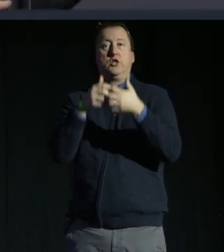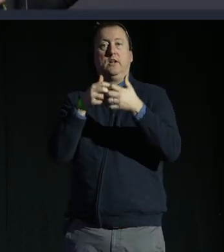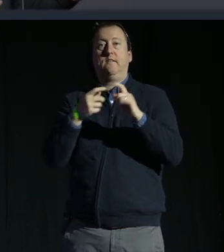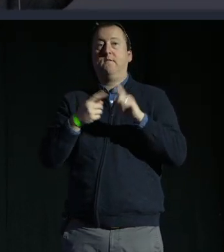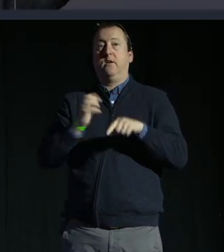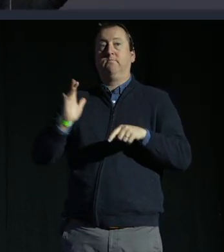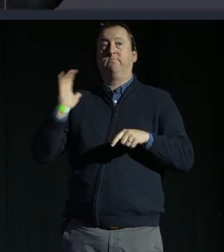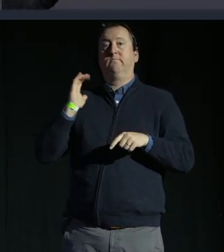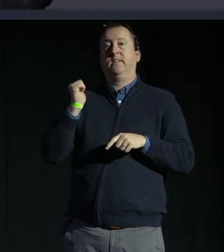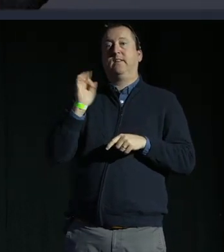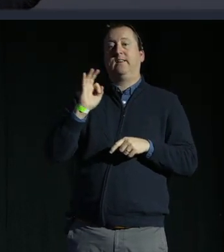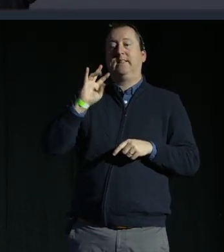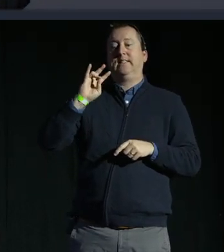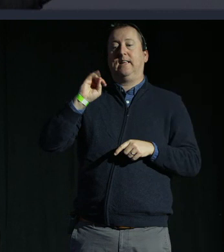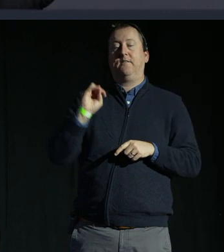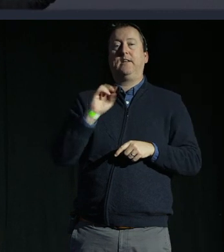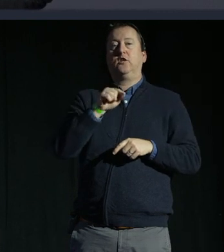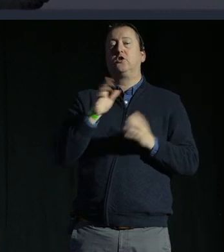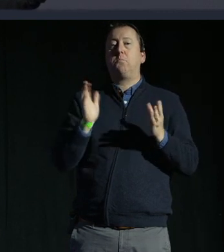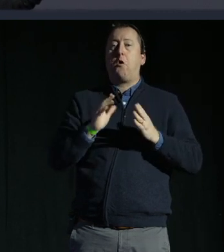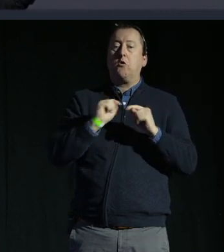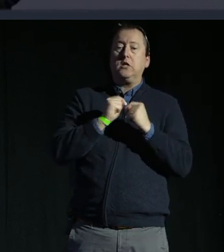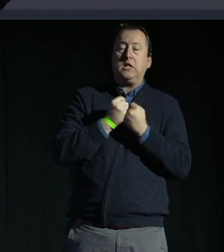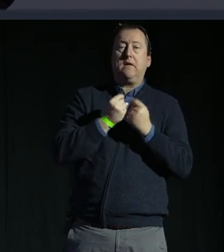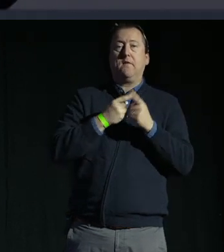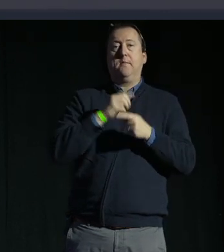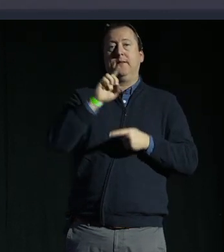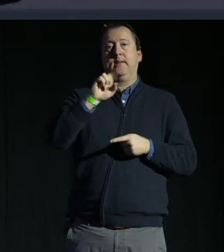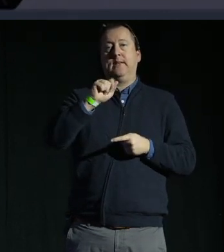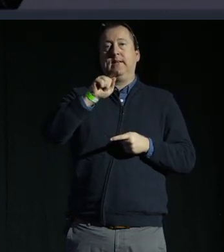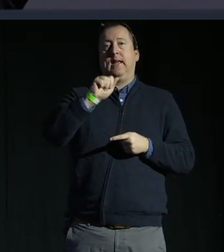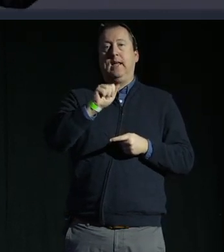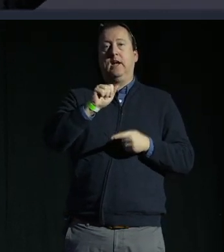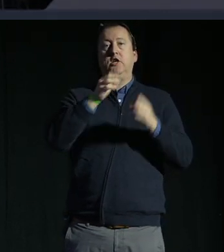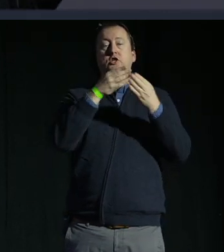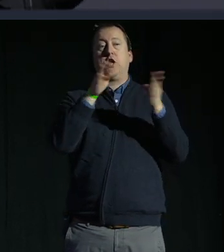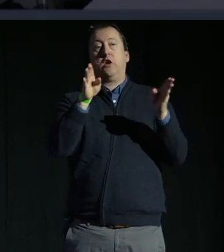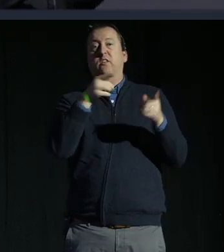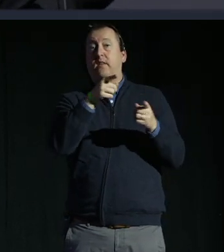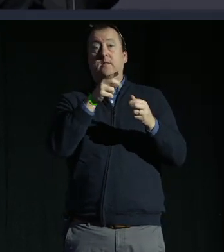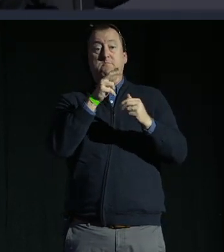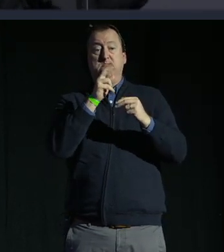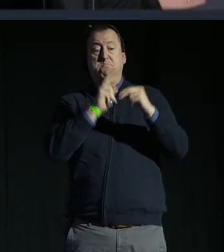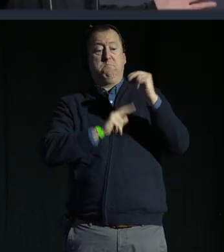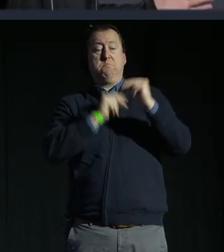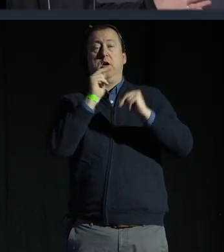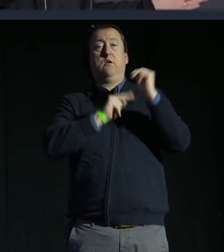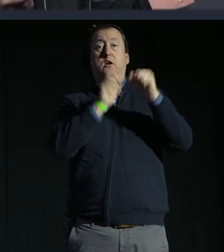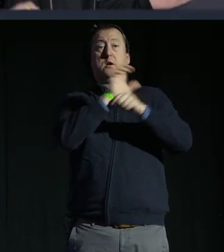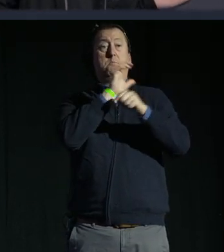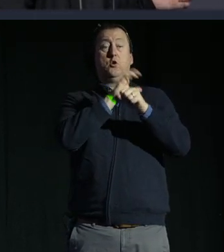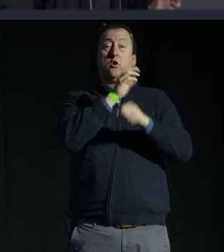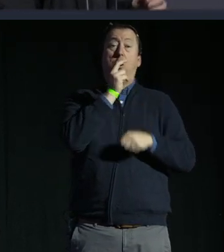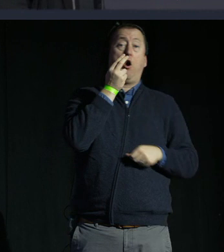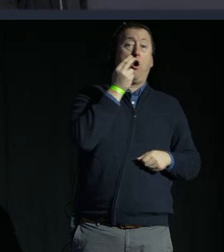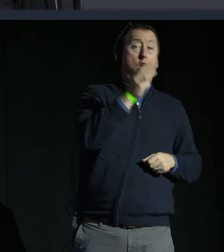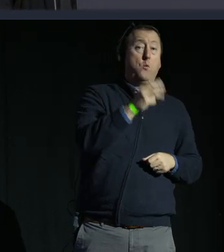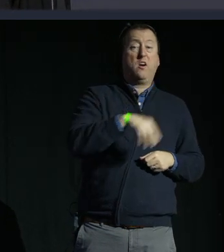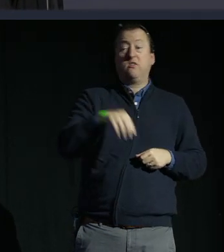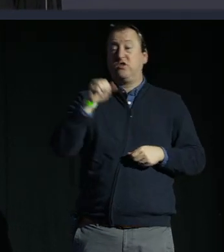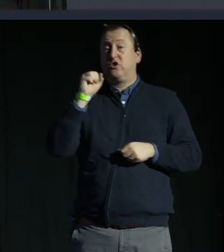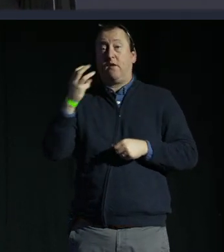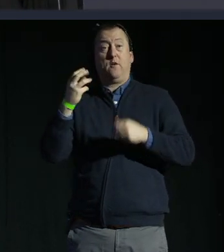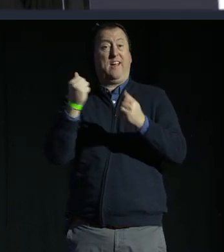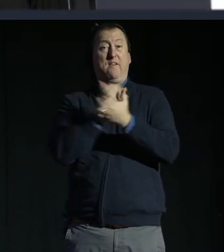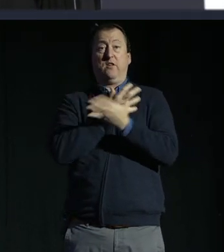how a small team at Data General built literally an entire computer, hardware and software, from scratch.